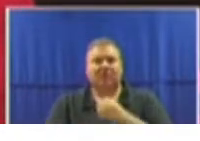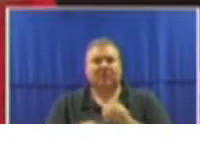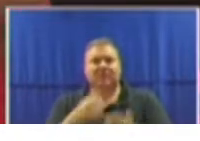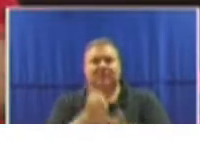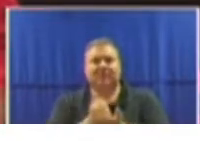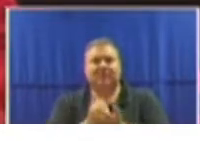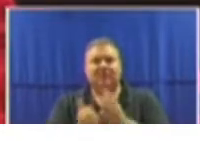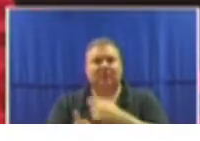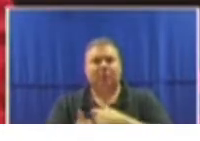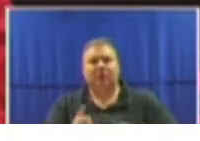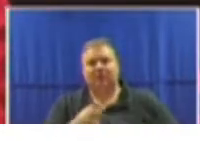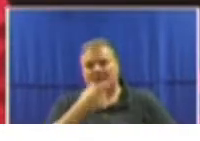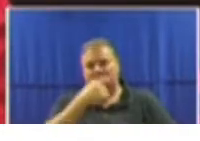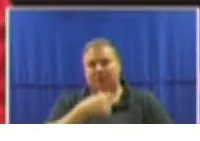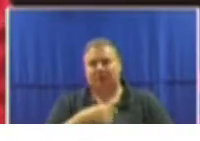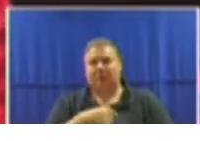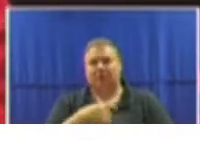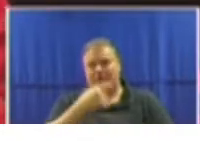ANC.